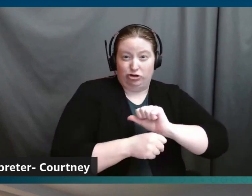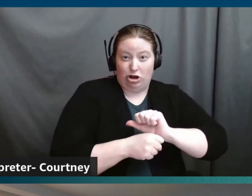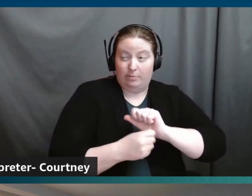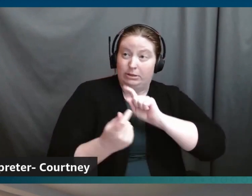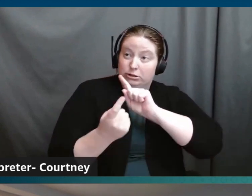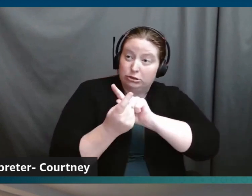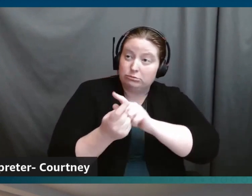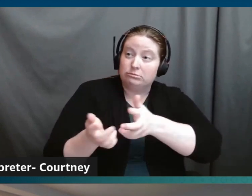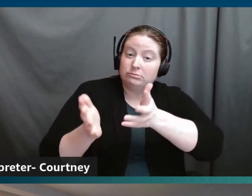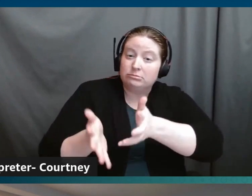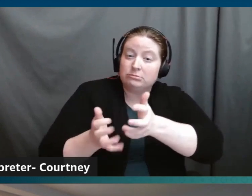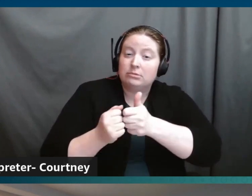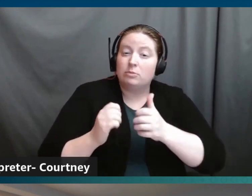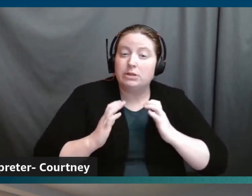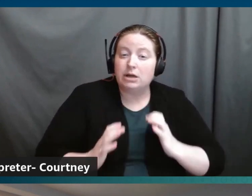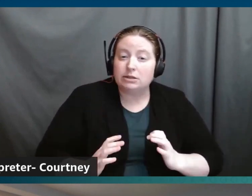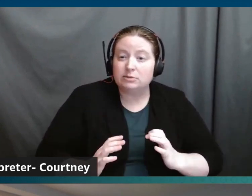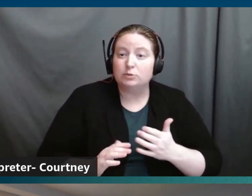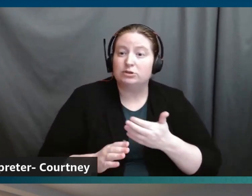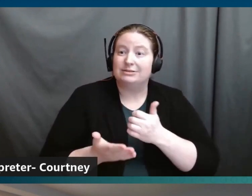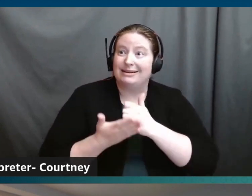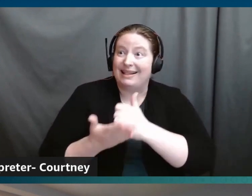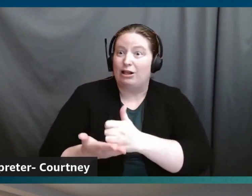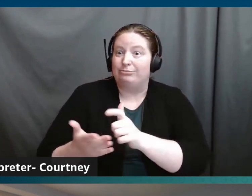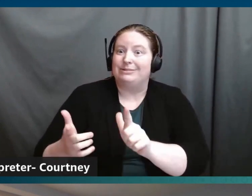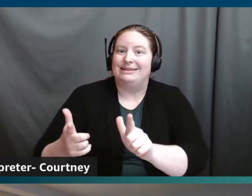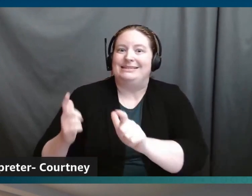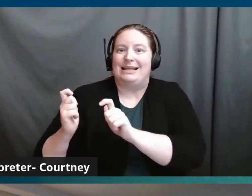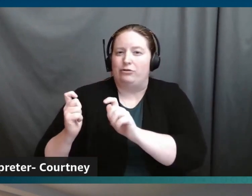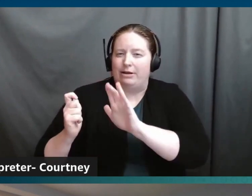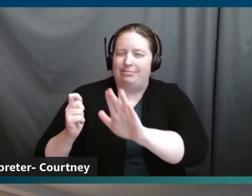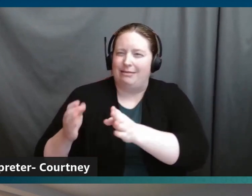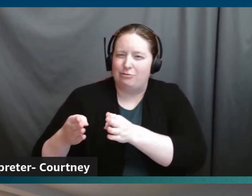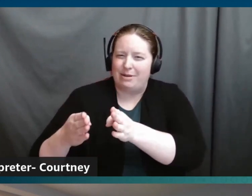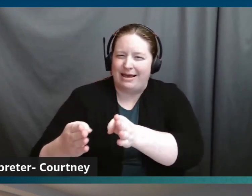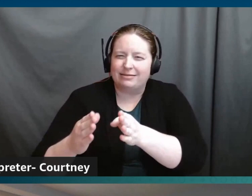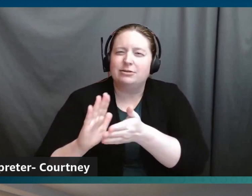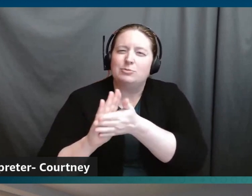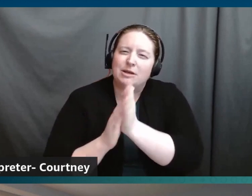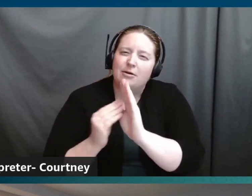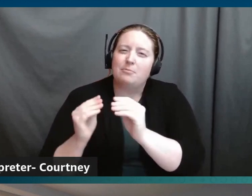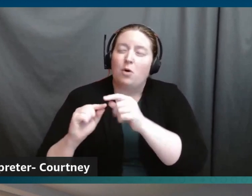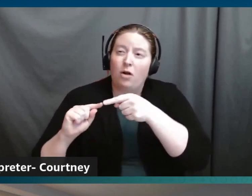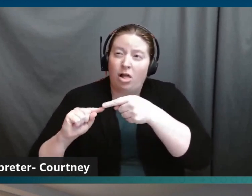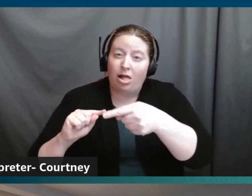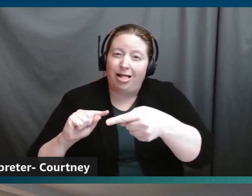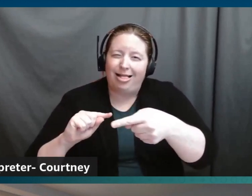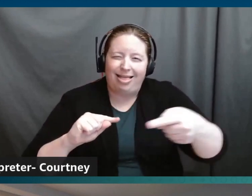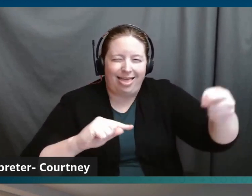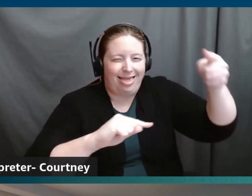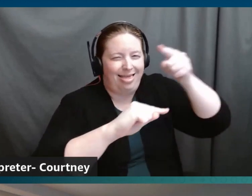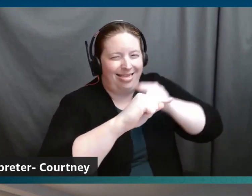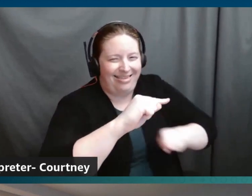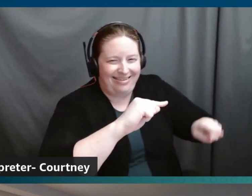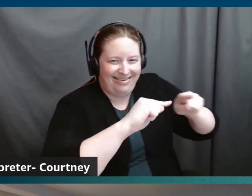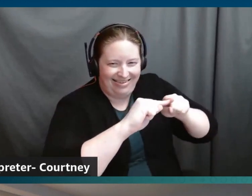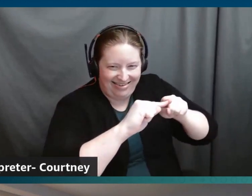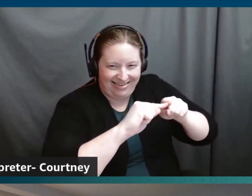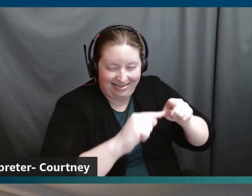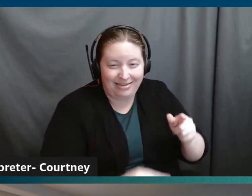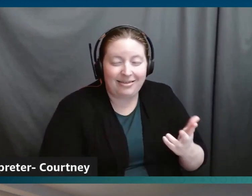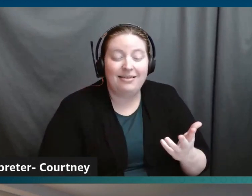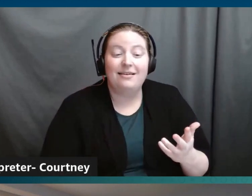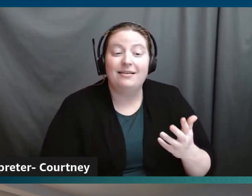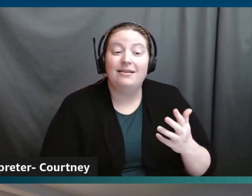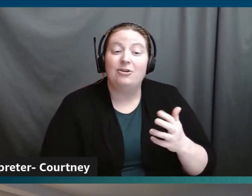customers and help accelerate their path towards a more circular economy. And by doing so, we have